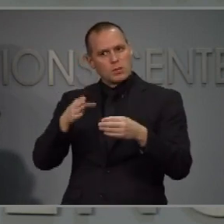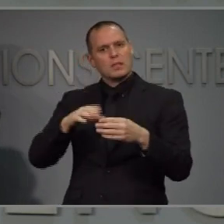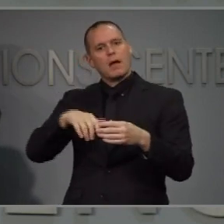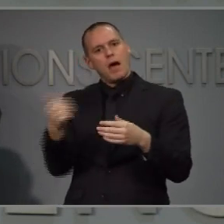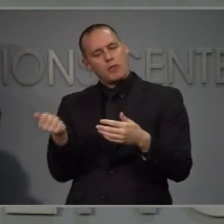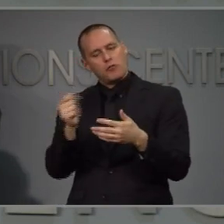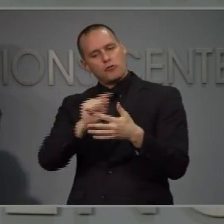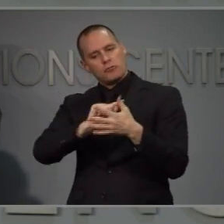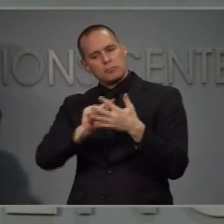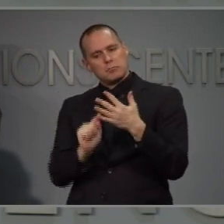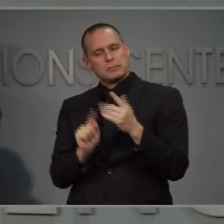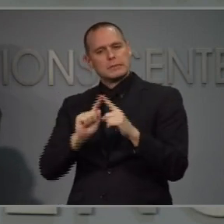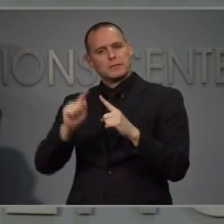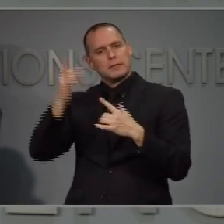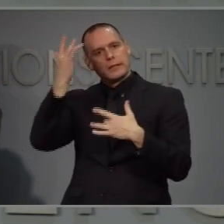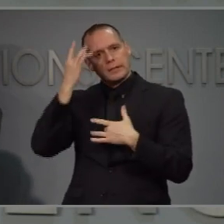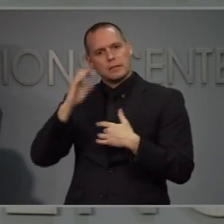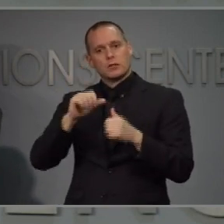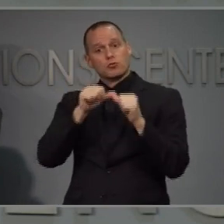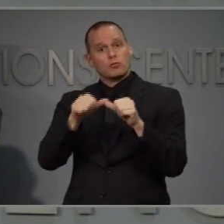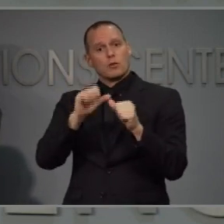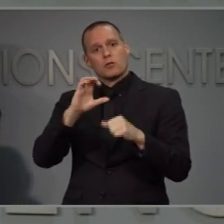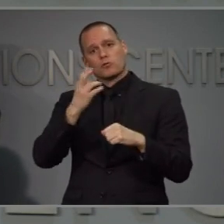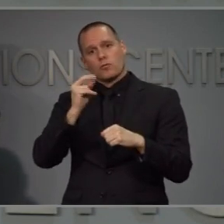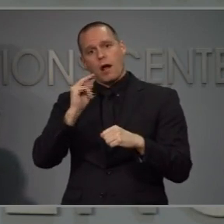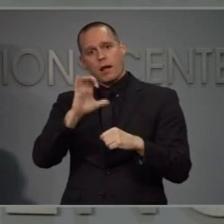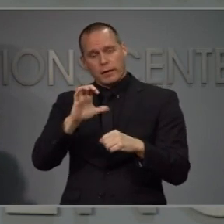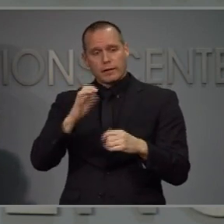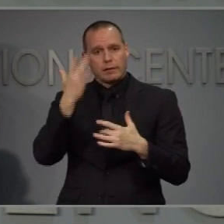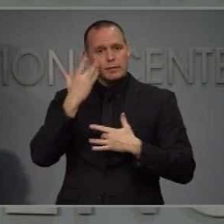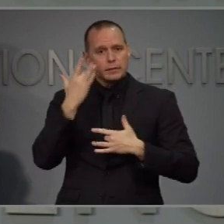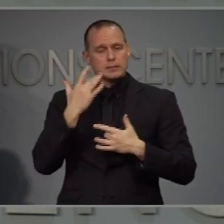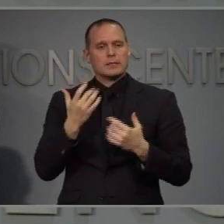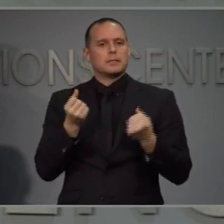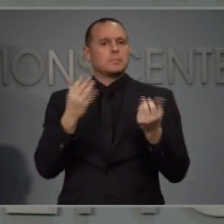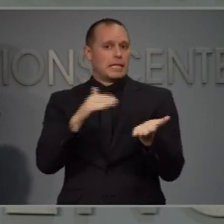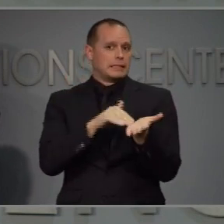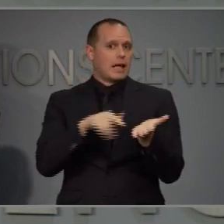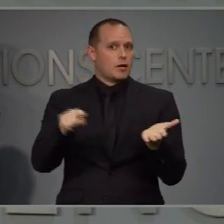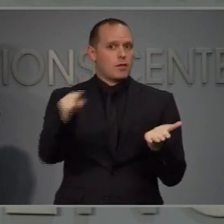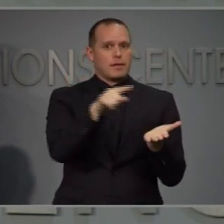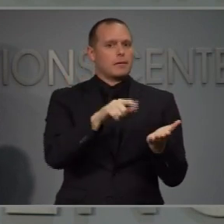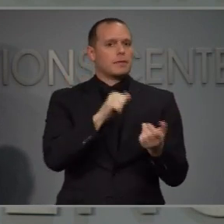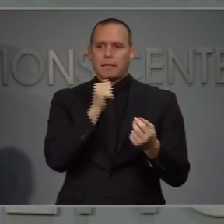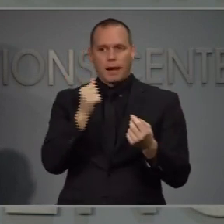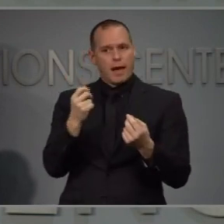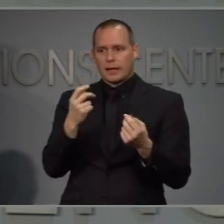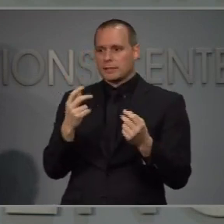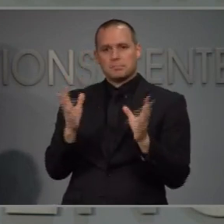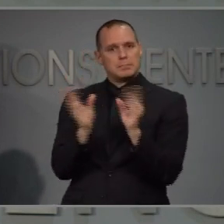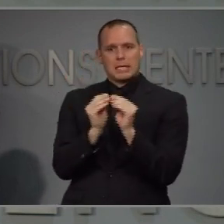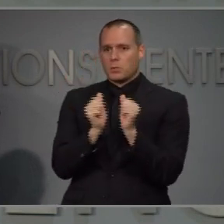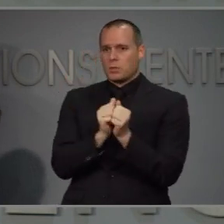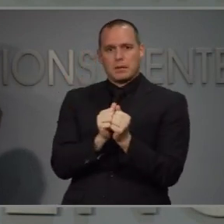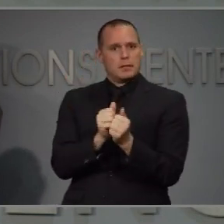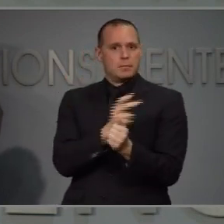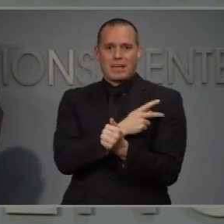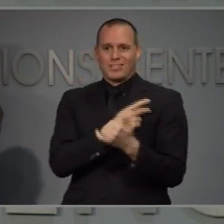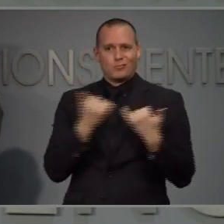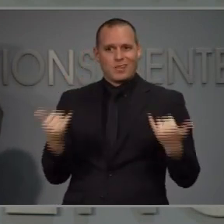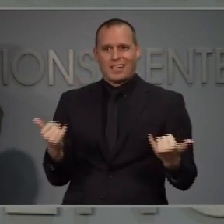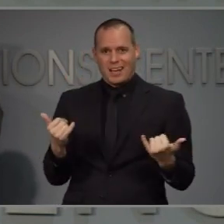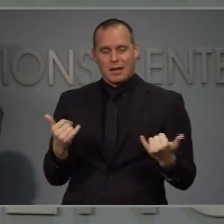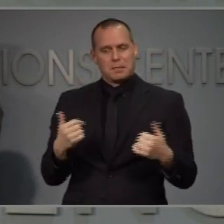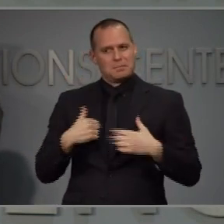chronic illnesses out there. There are a number of providers out there that aren't seeing patients right now, and we're concerned that there